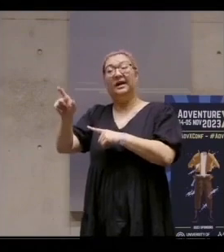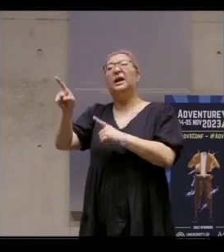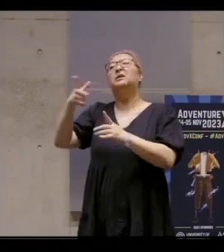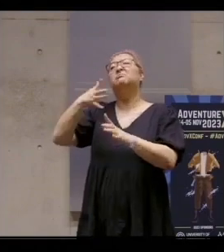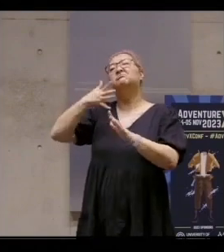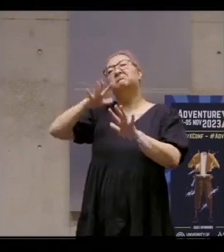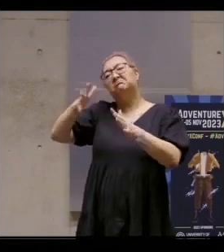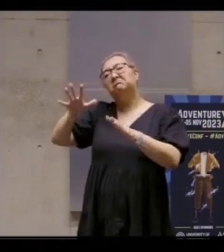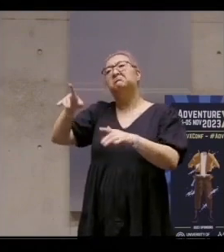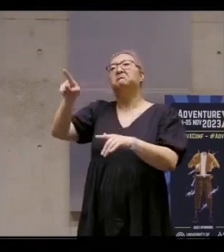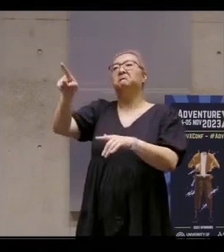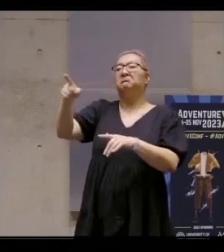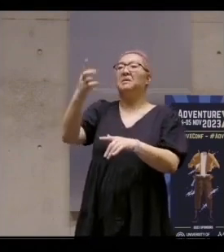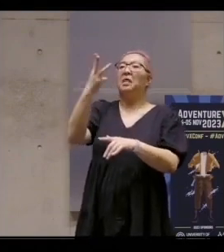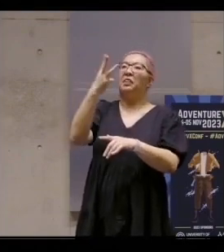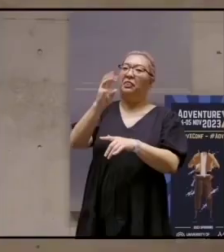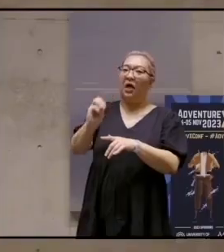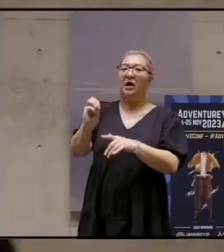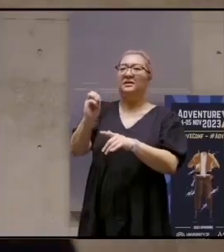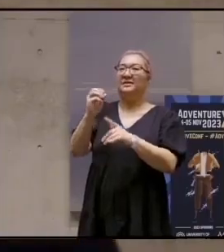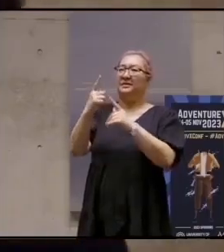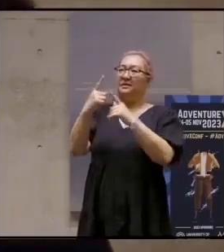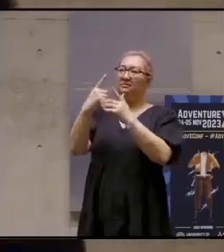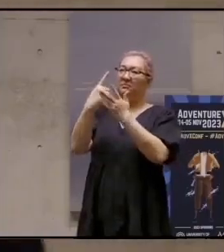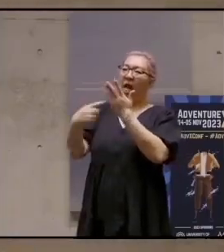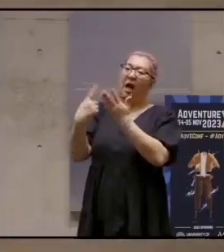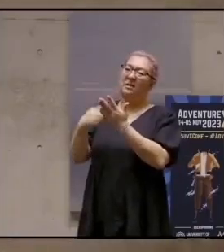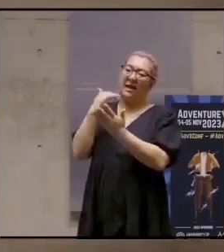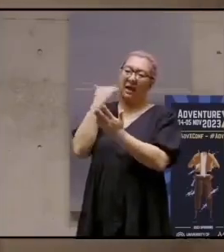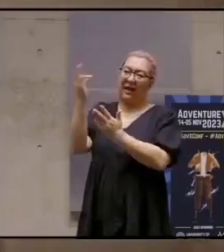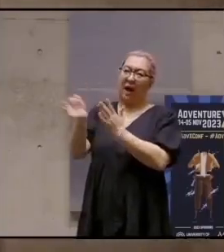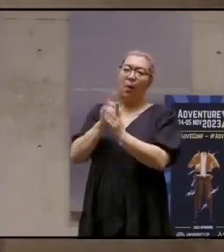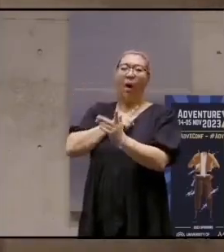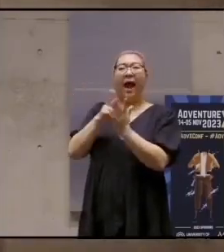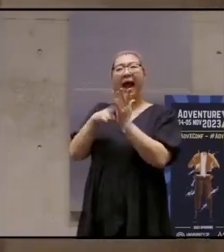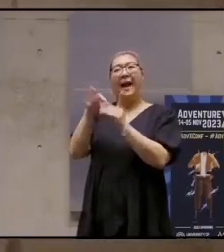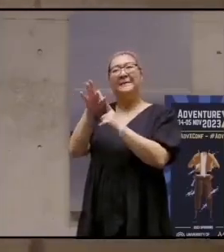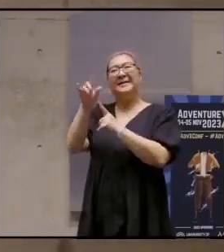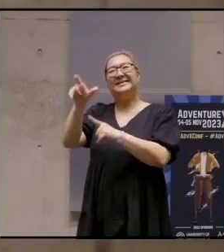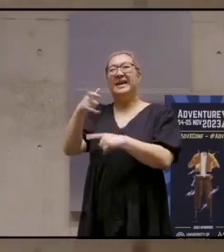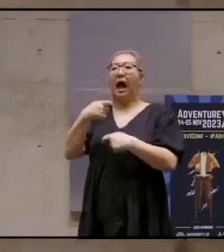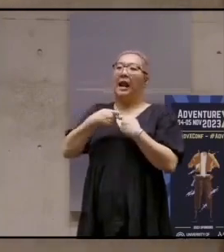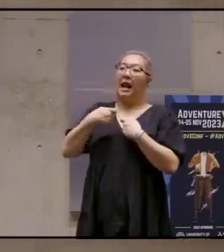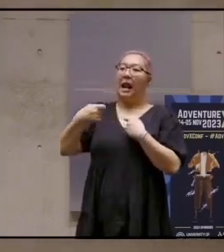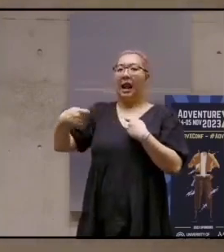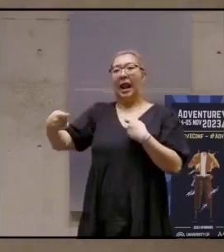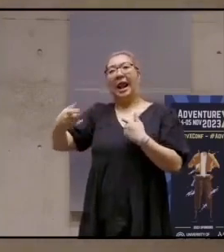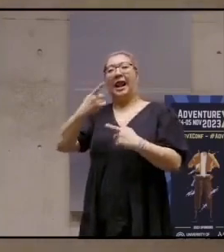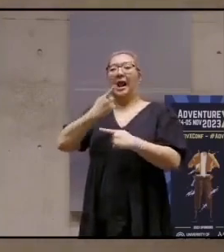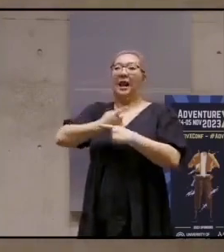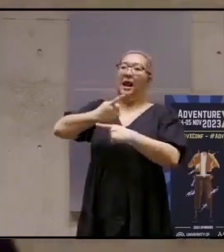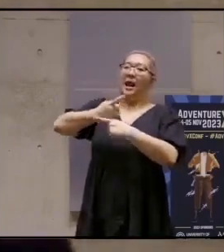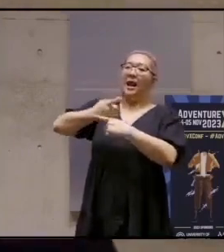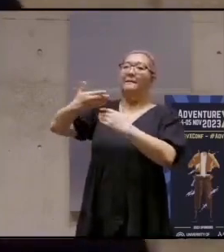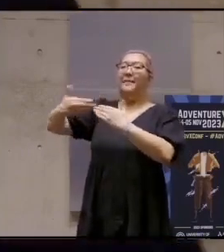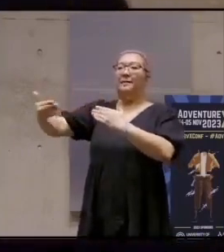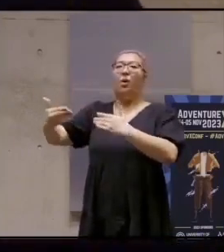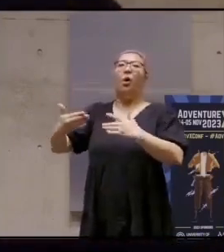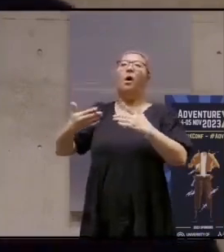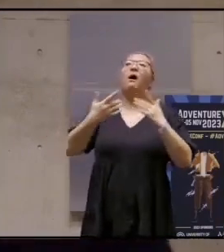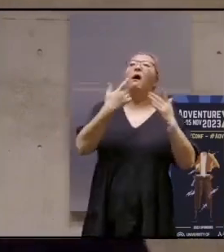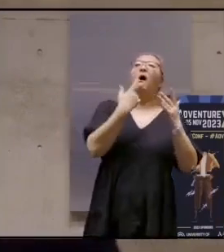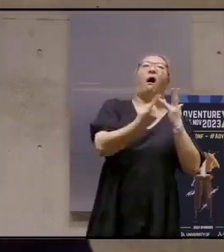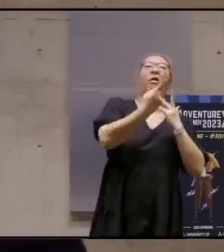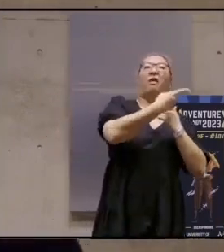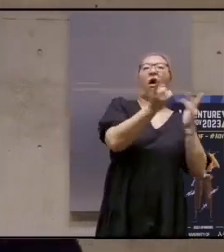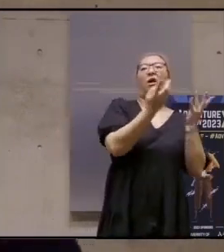complex. Again, very, very high, like, your mileage may vary. Facial capture, again, that's a